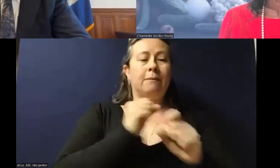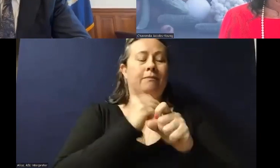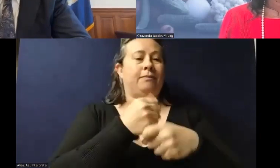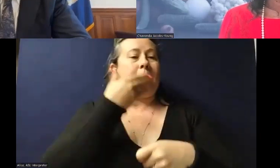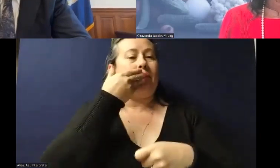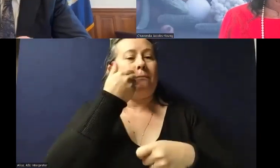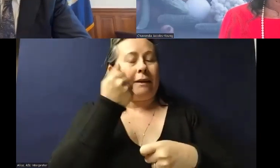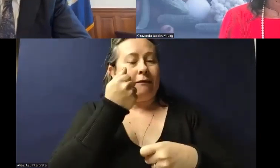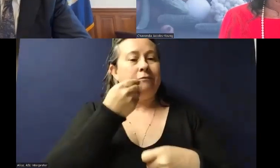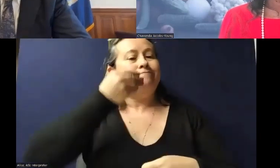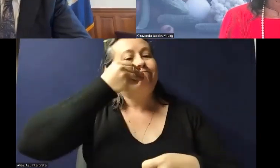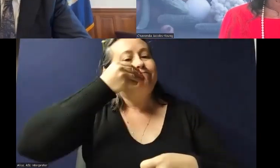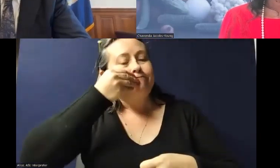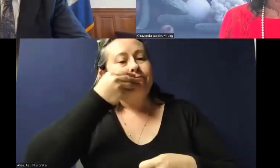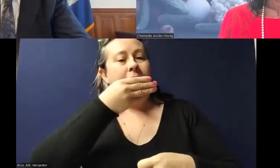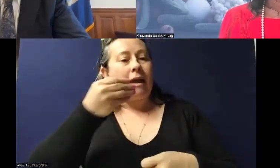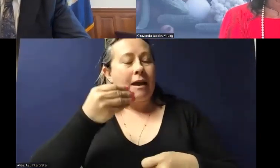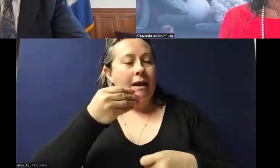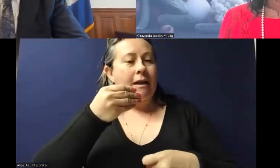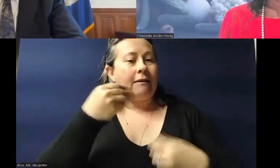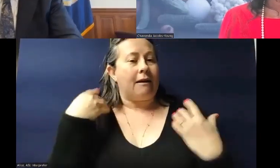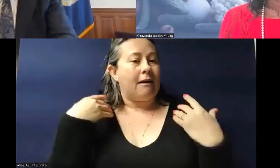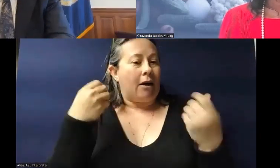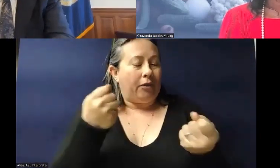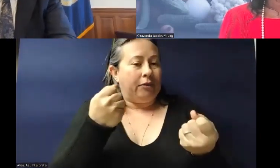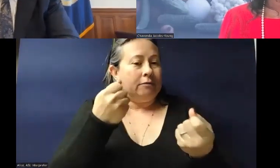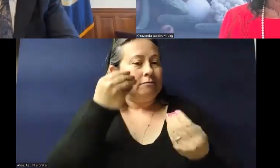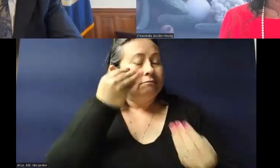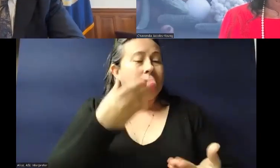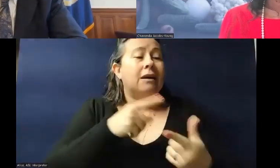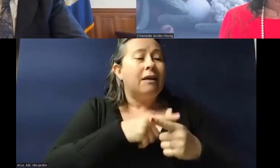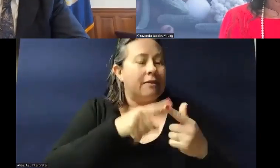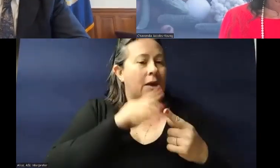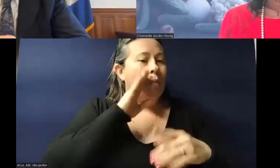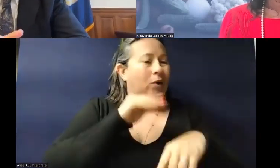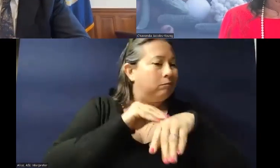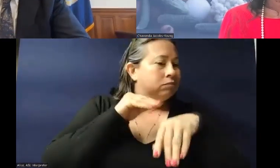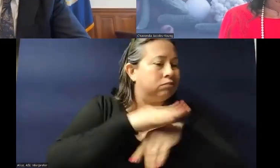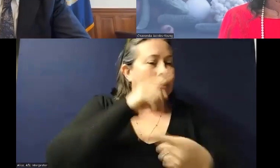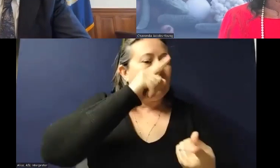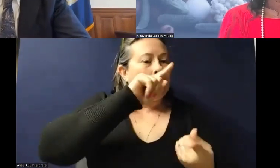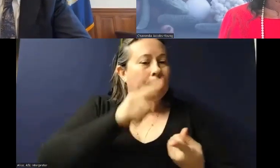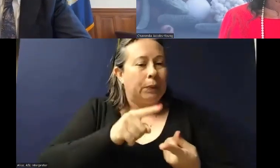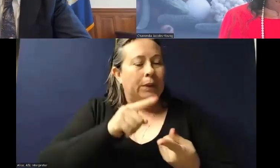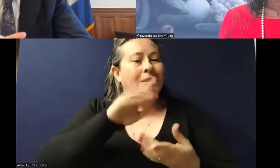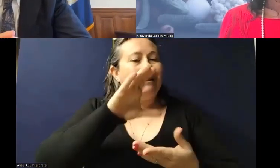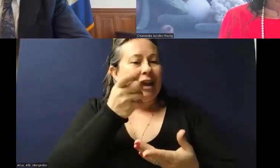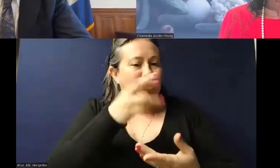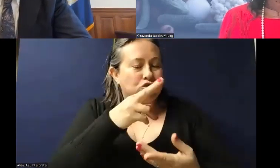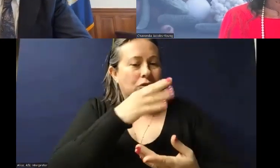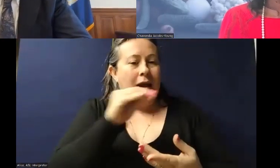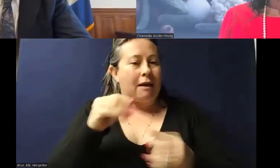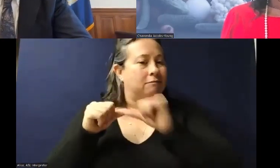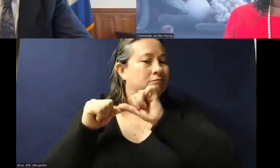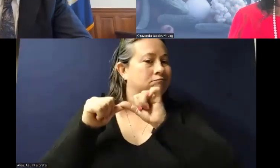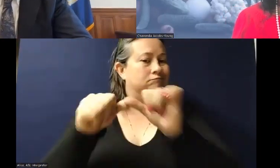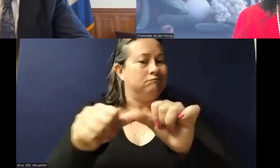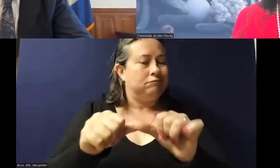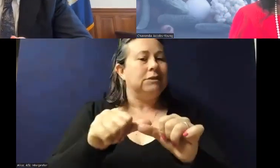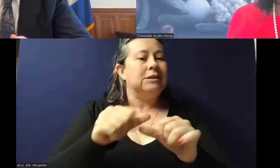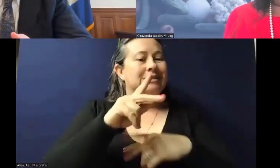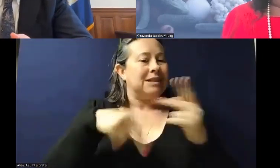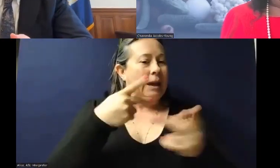which results ultimately in a reduction of cancer and a reduction of chronic diet-related diseases. This